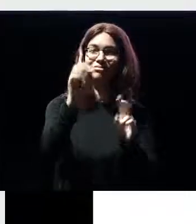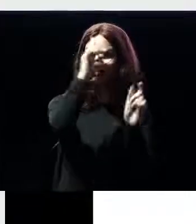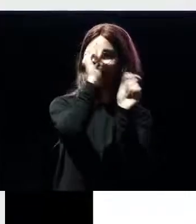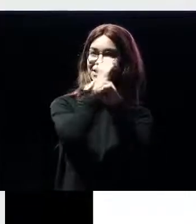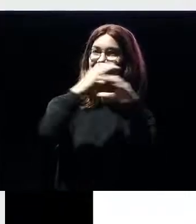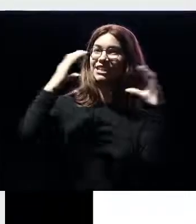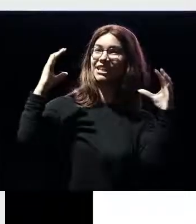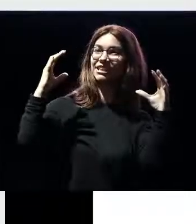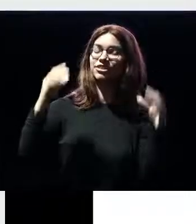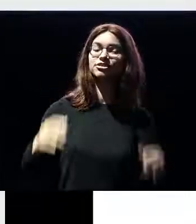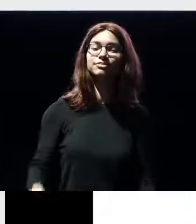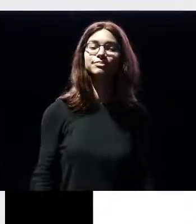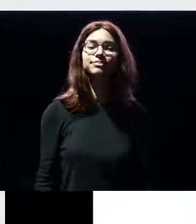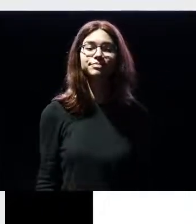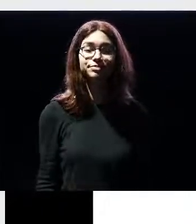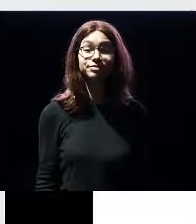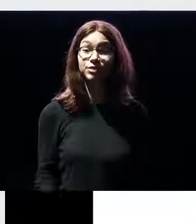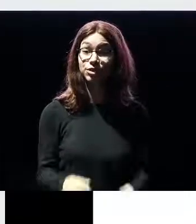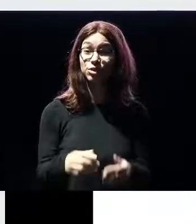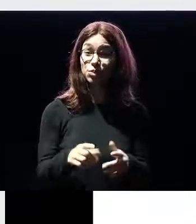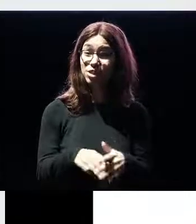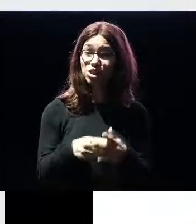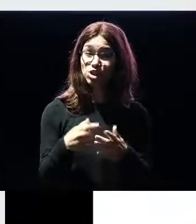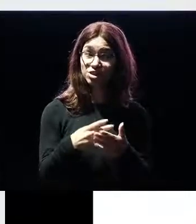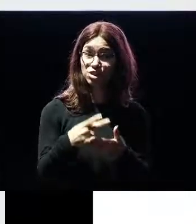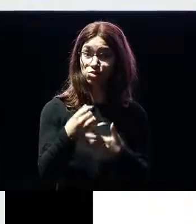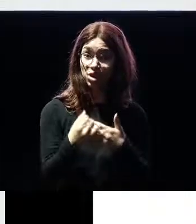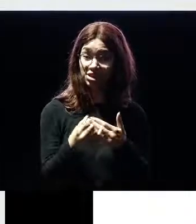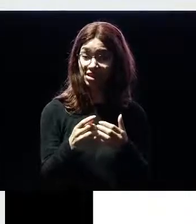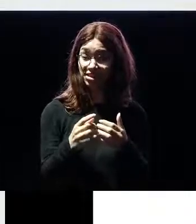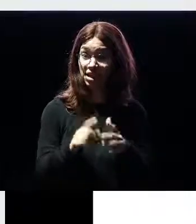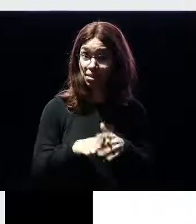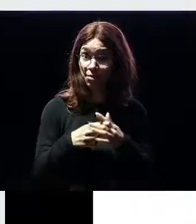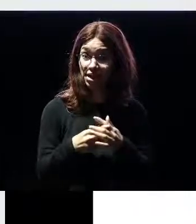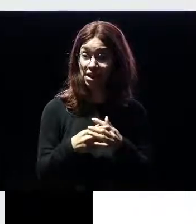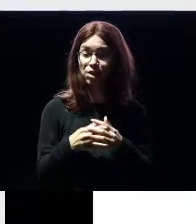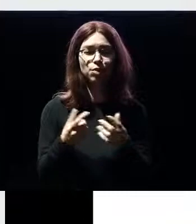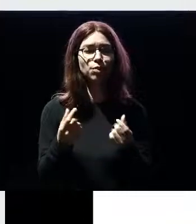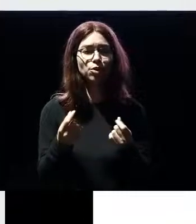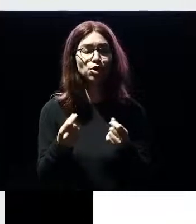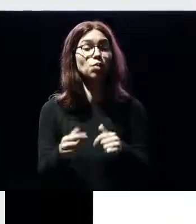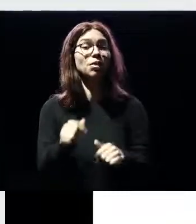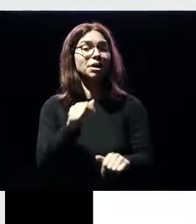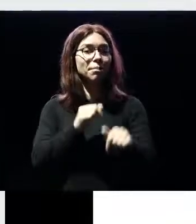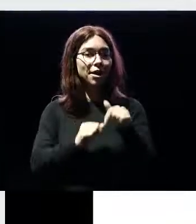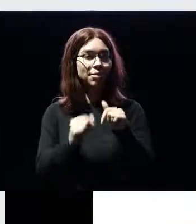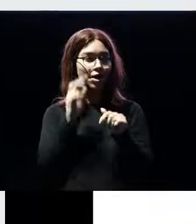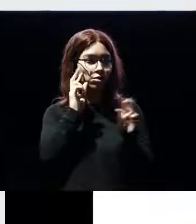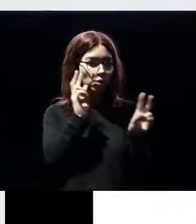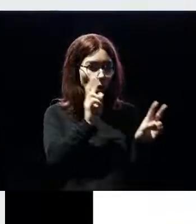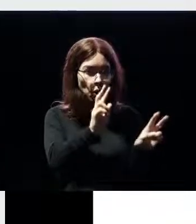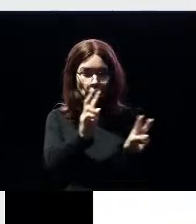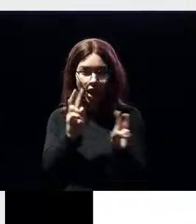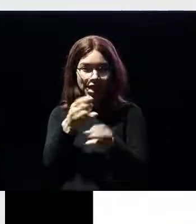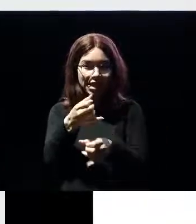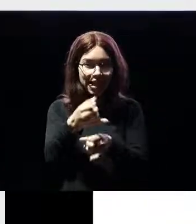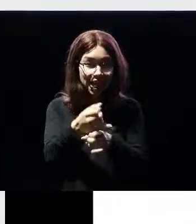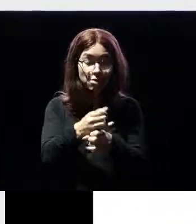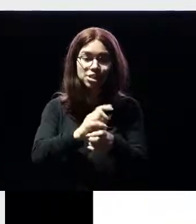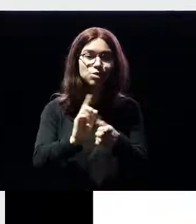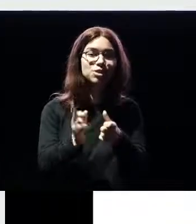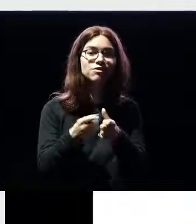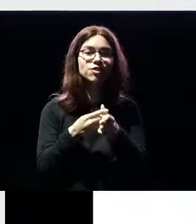project really at the beginning by going back and looking at the campus as it was